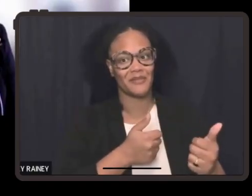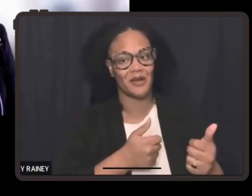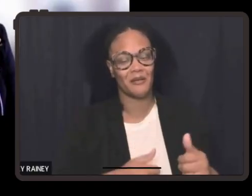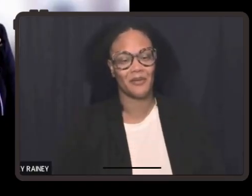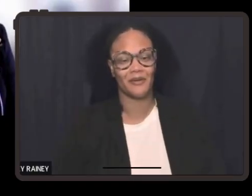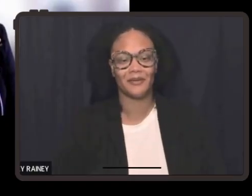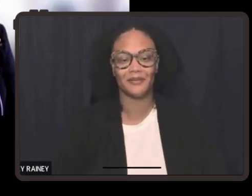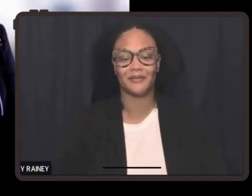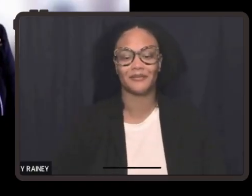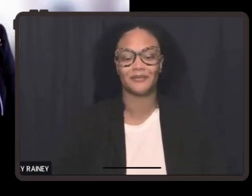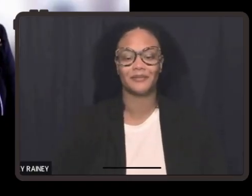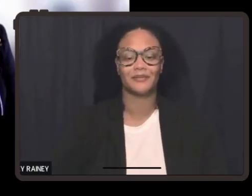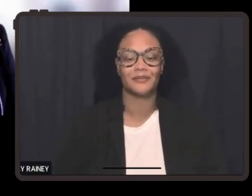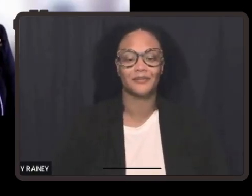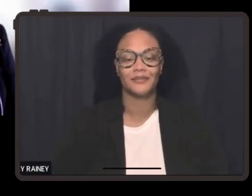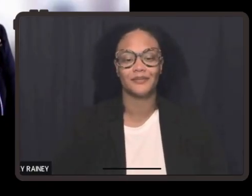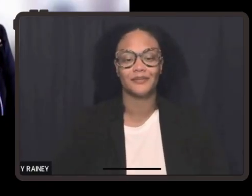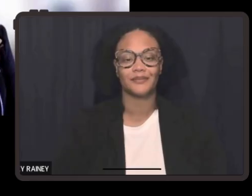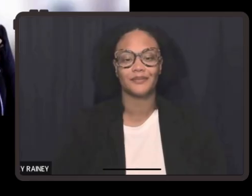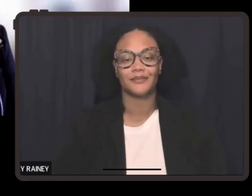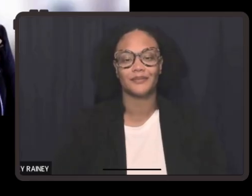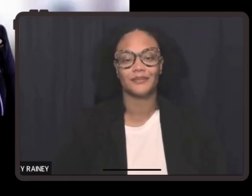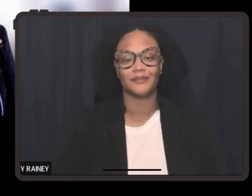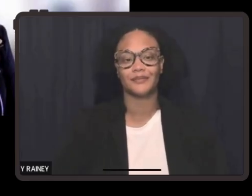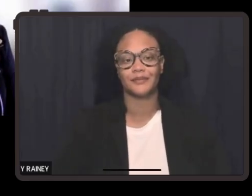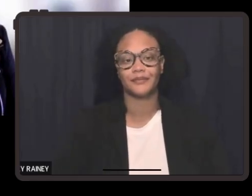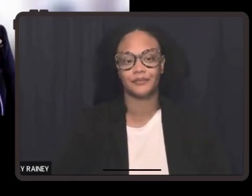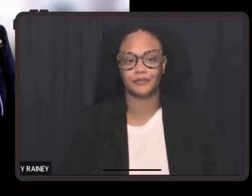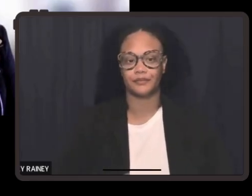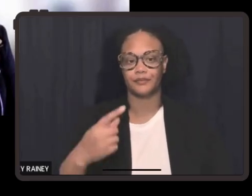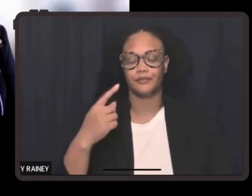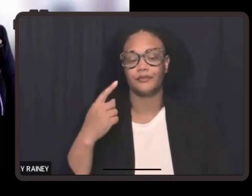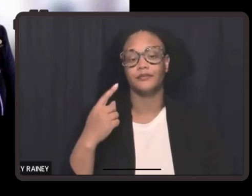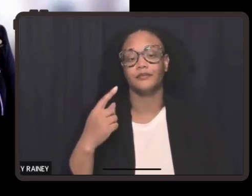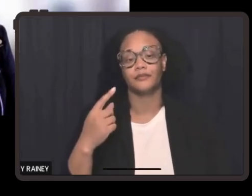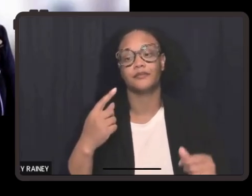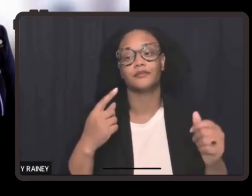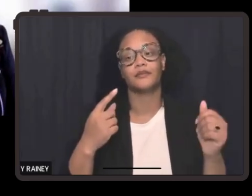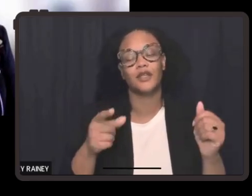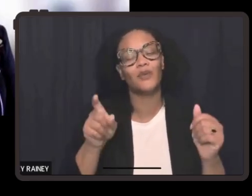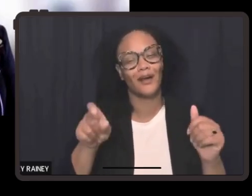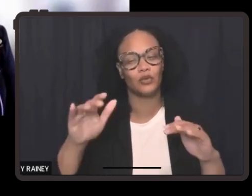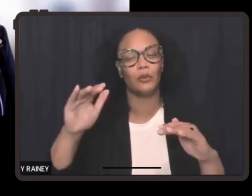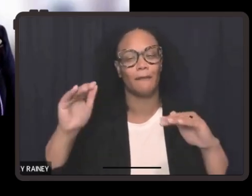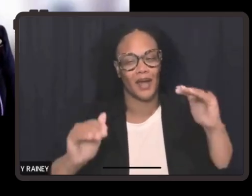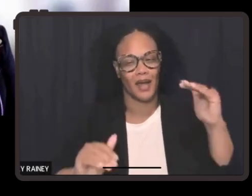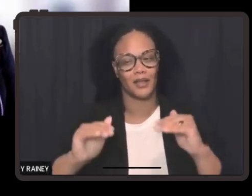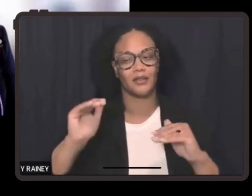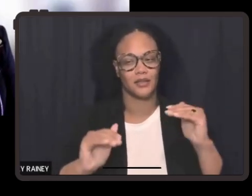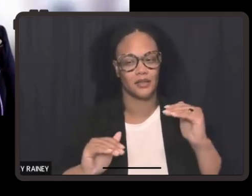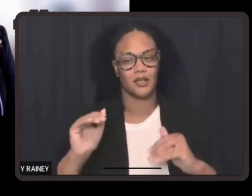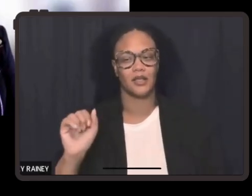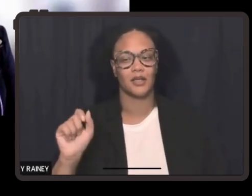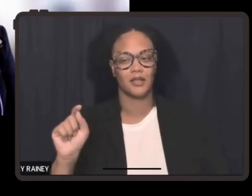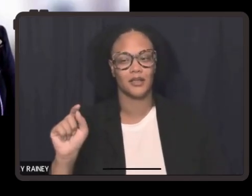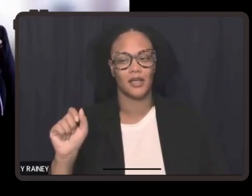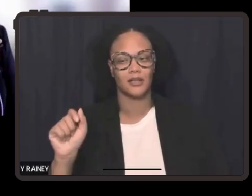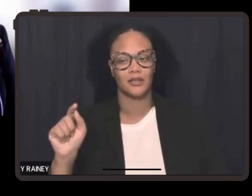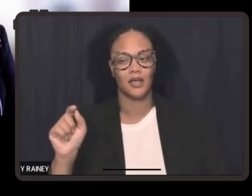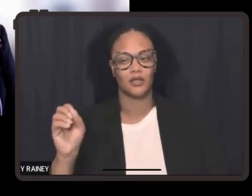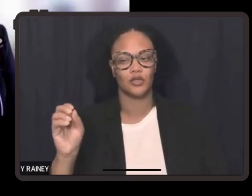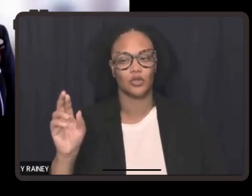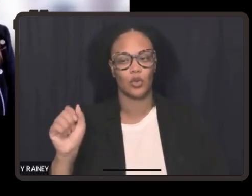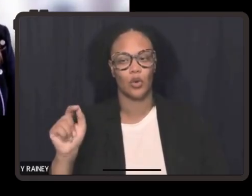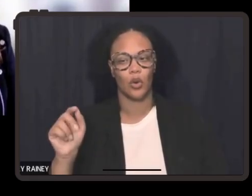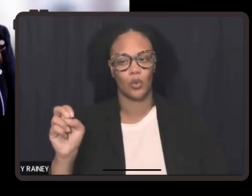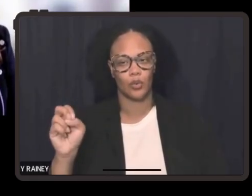Yeah, I think with the testosterone stuff, like a lot of drugs, it's balancing. I often go to my pharmacist and ask, you know,